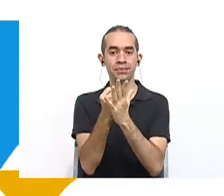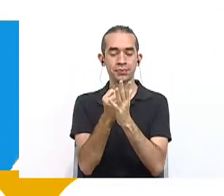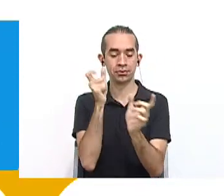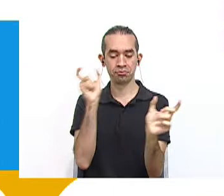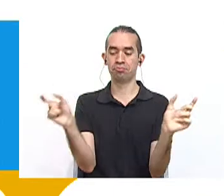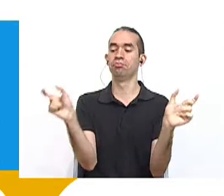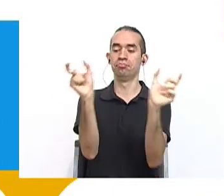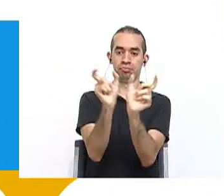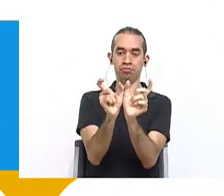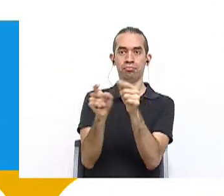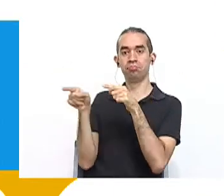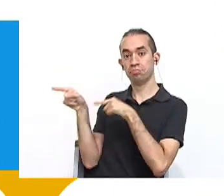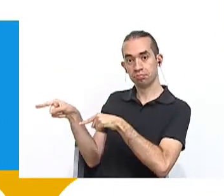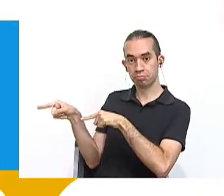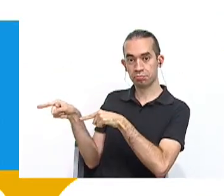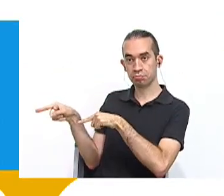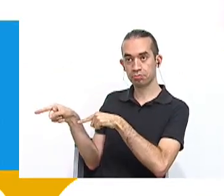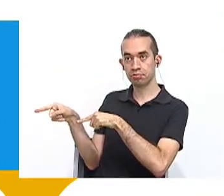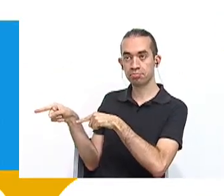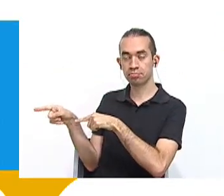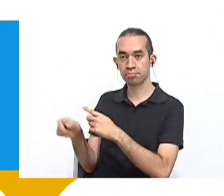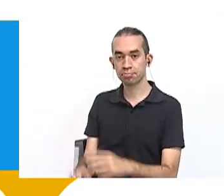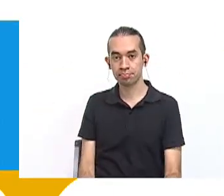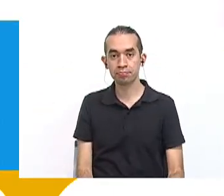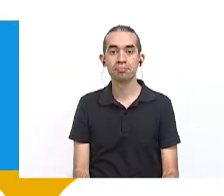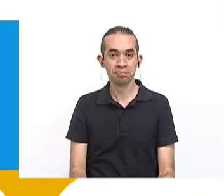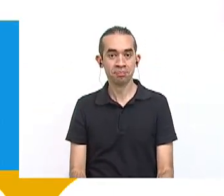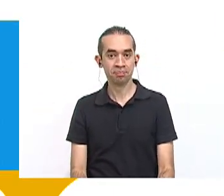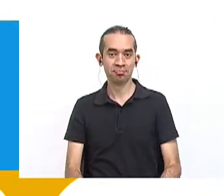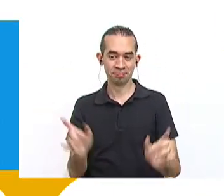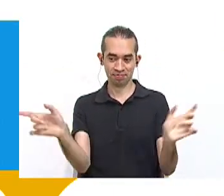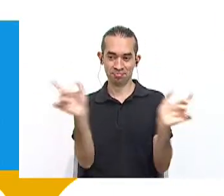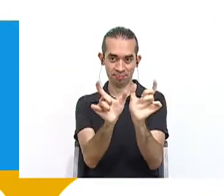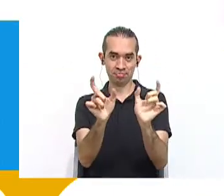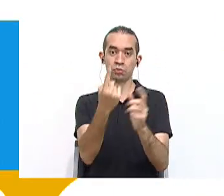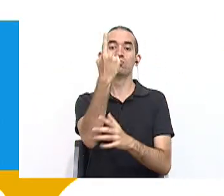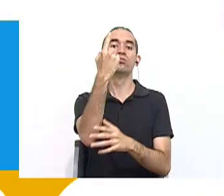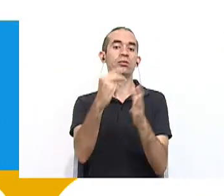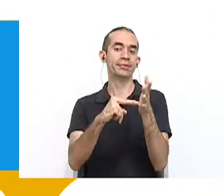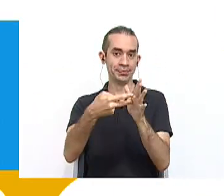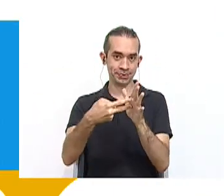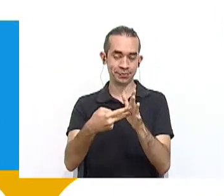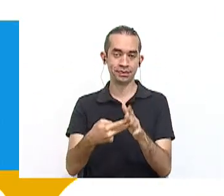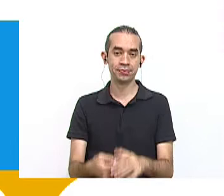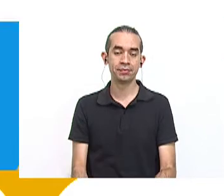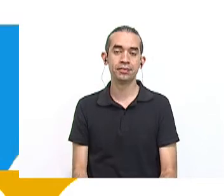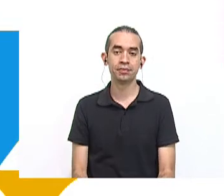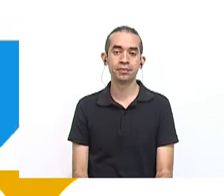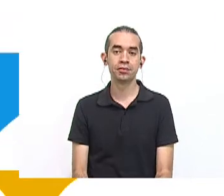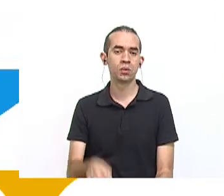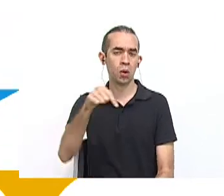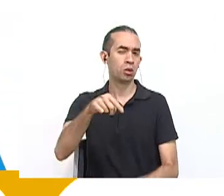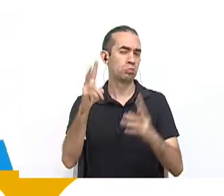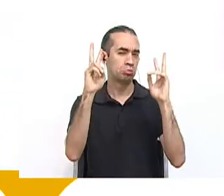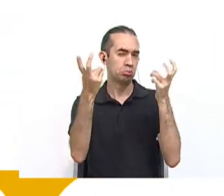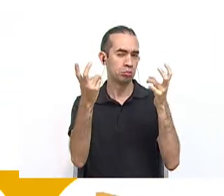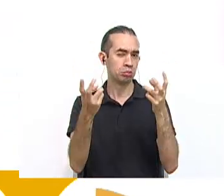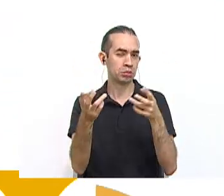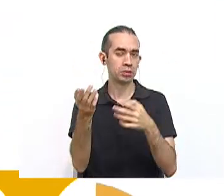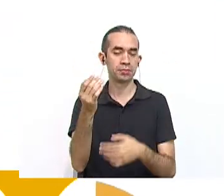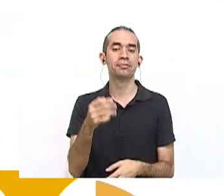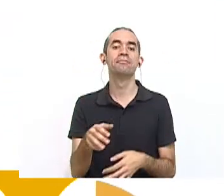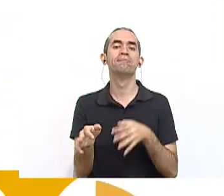words that together form one concept. We're going to explore that today, all right? Now, do you know what it